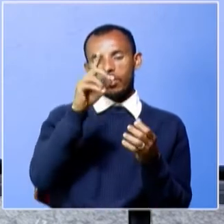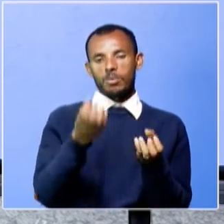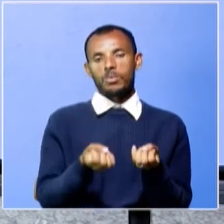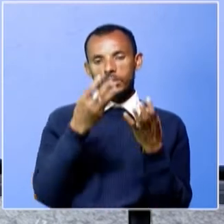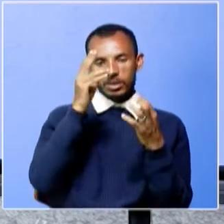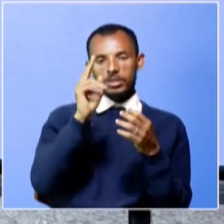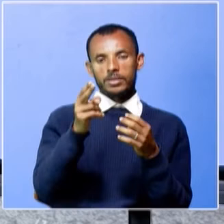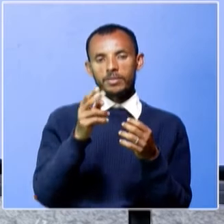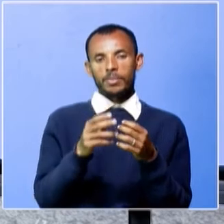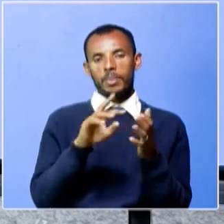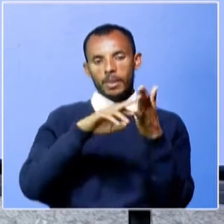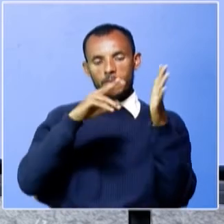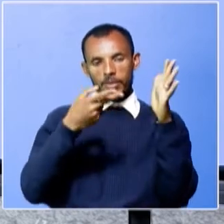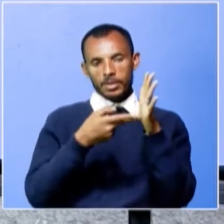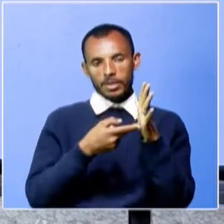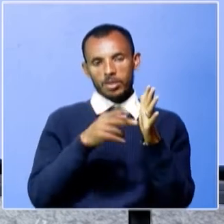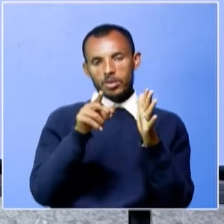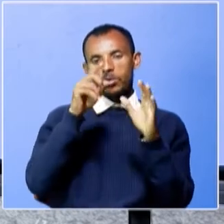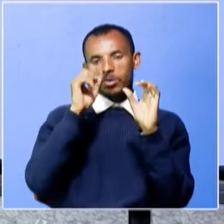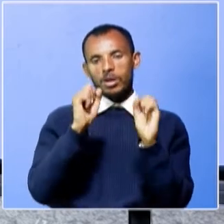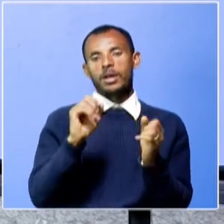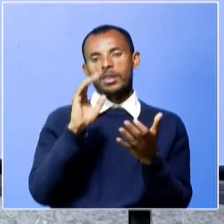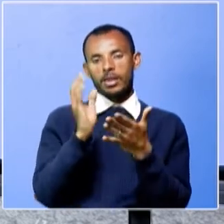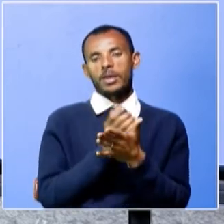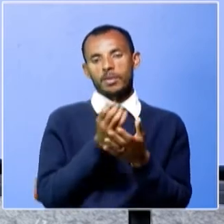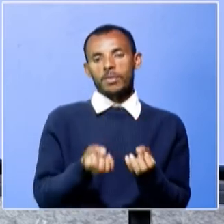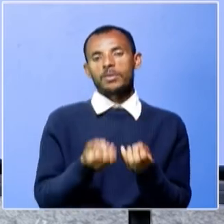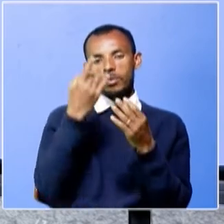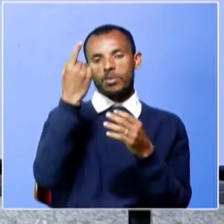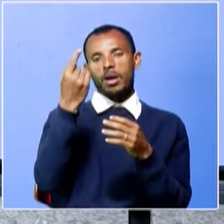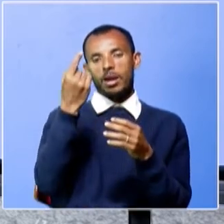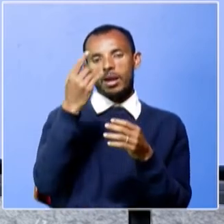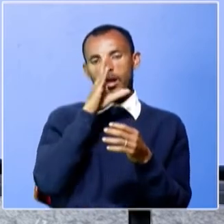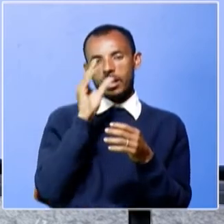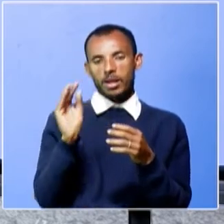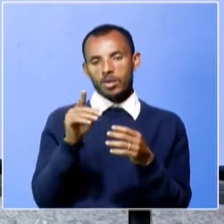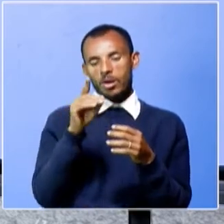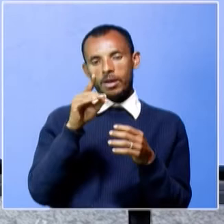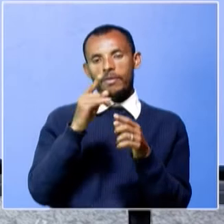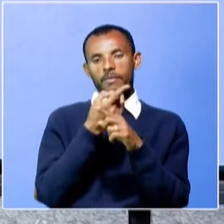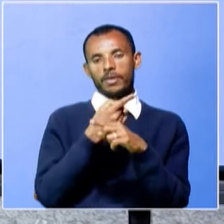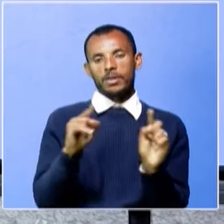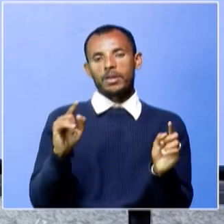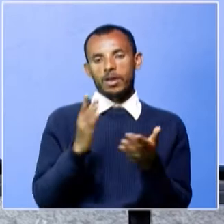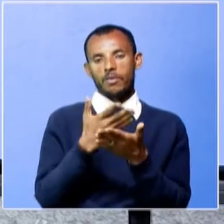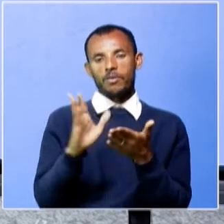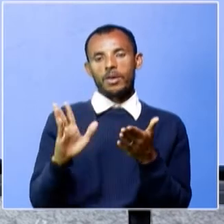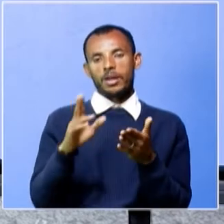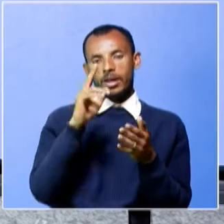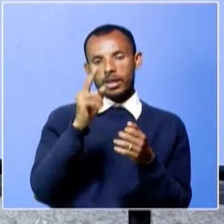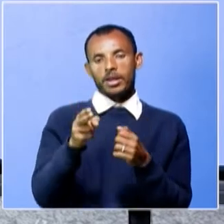most one head refers to you can take maximum one head and you are free to avoid the